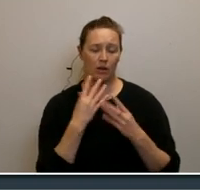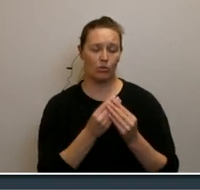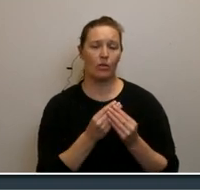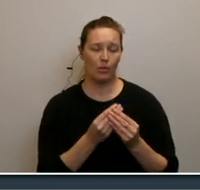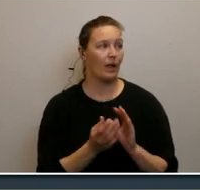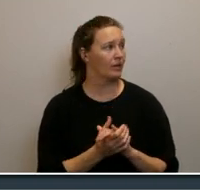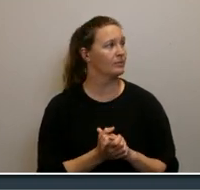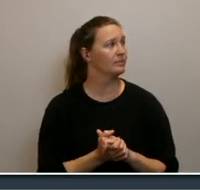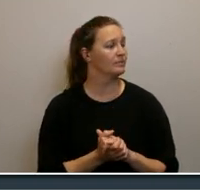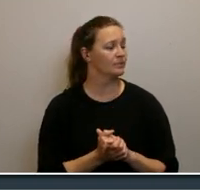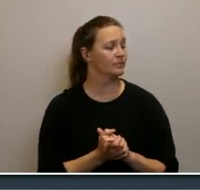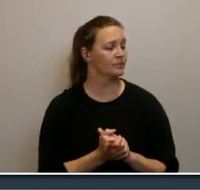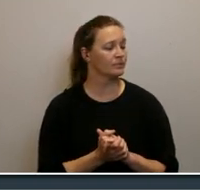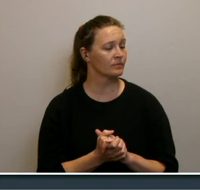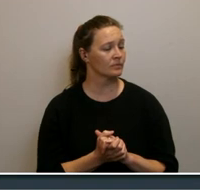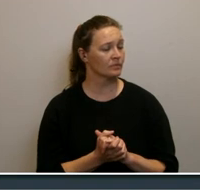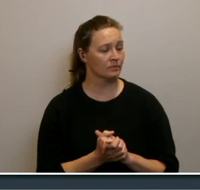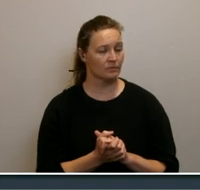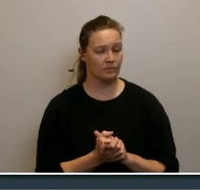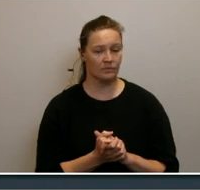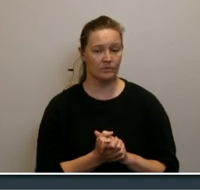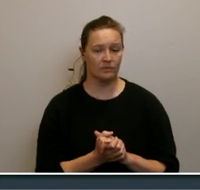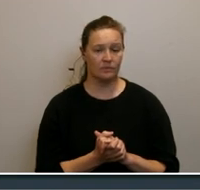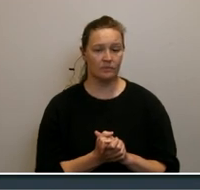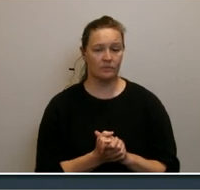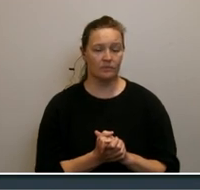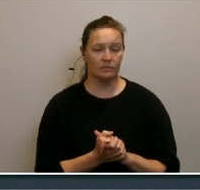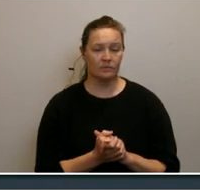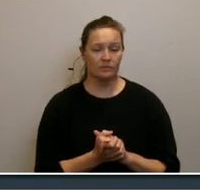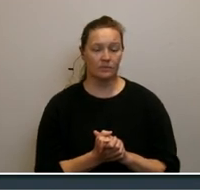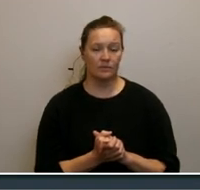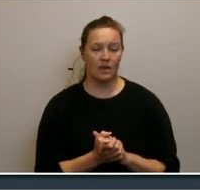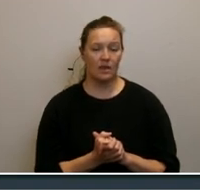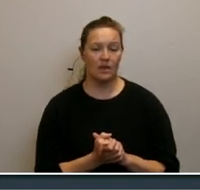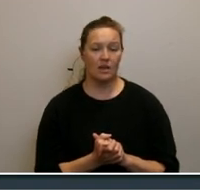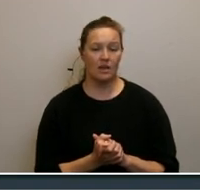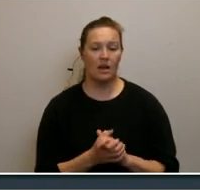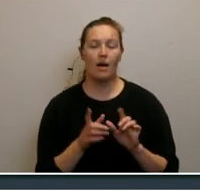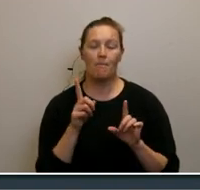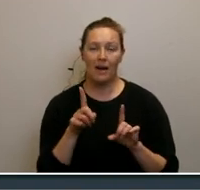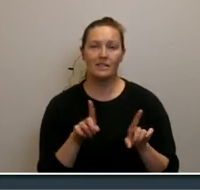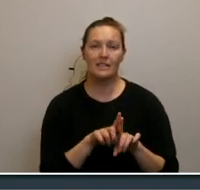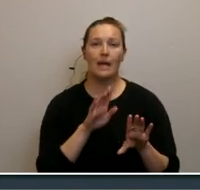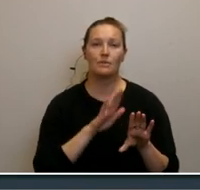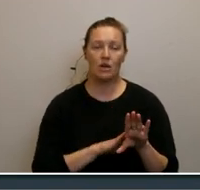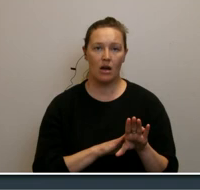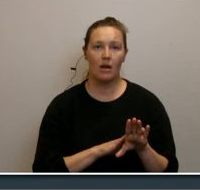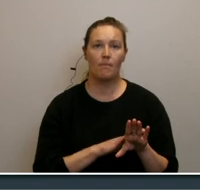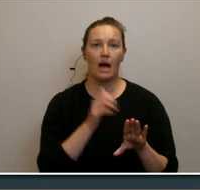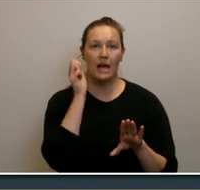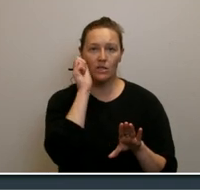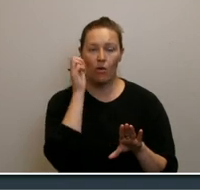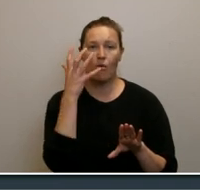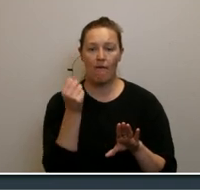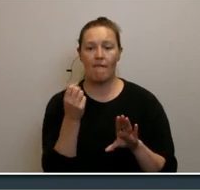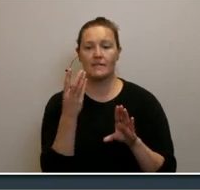worthwhile. On further consideration, I'm reminded how the devil is in the details, and as